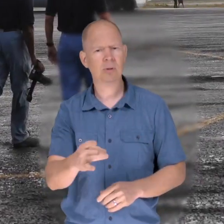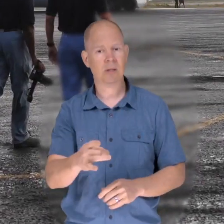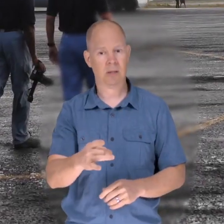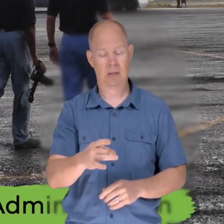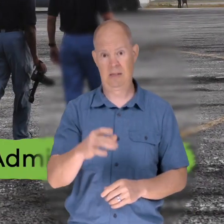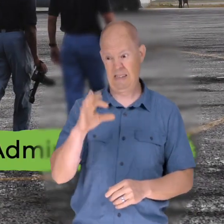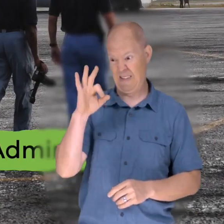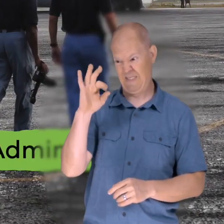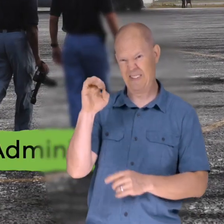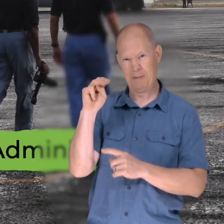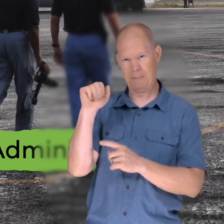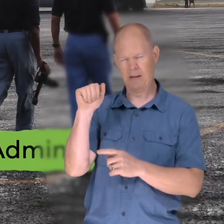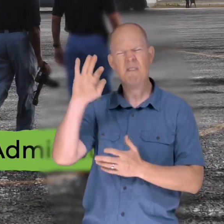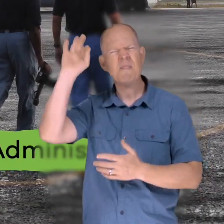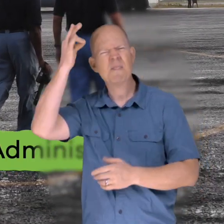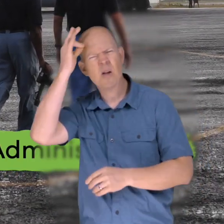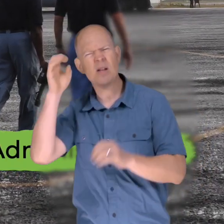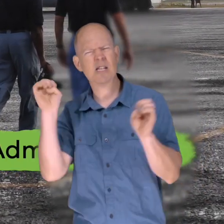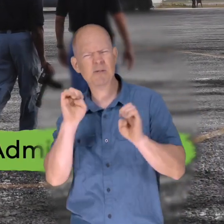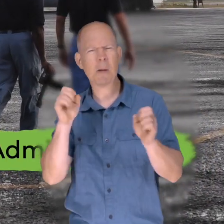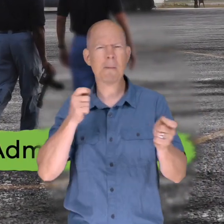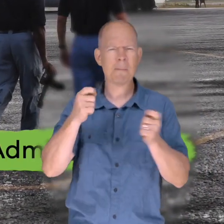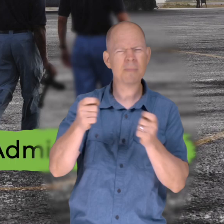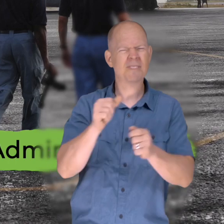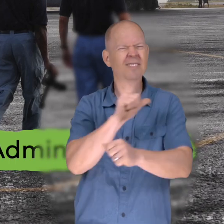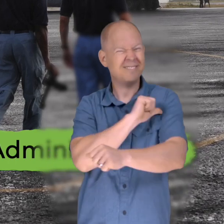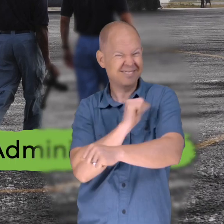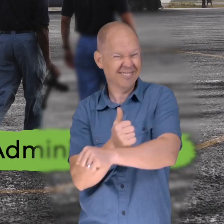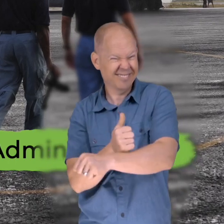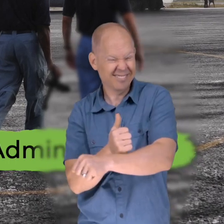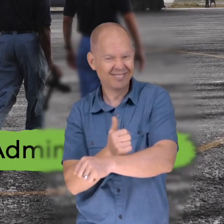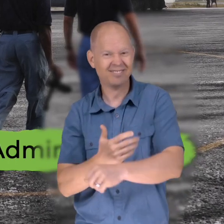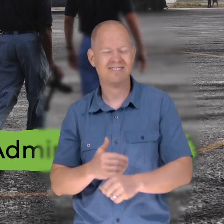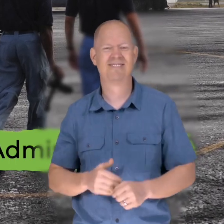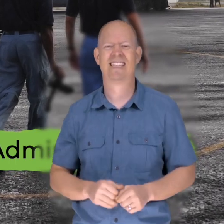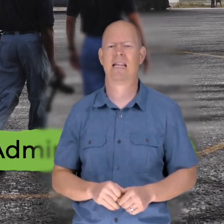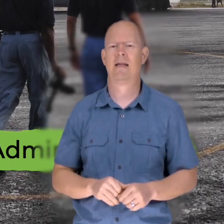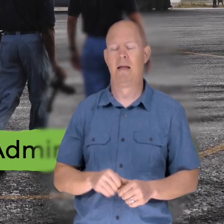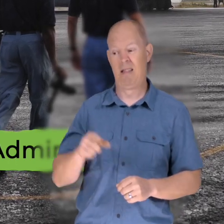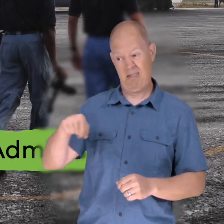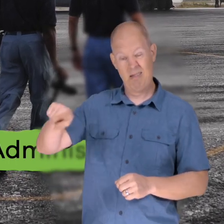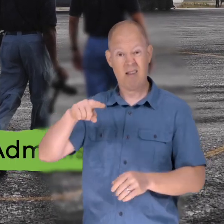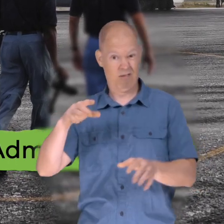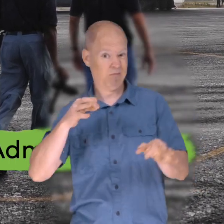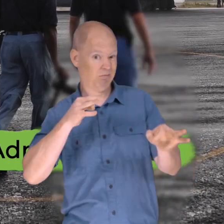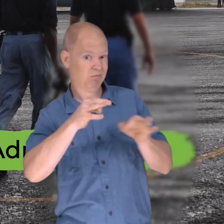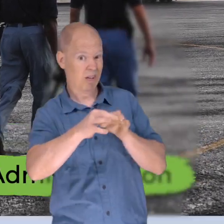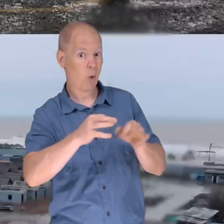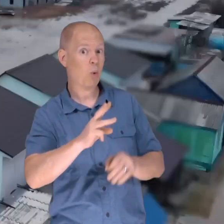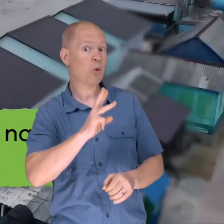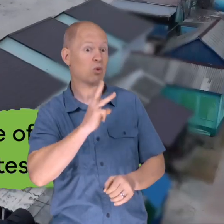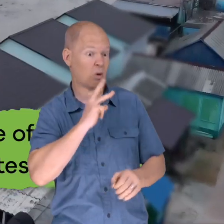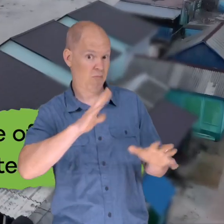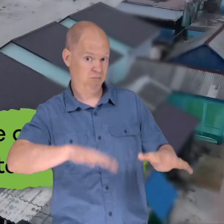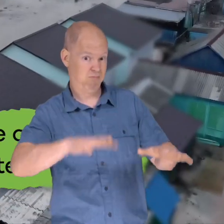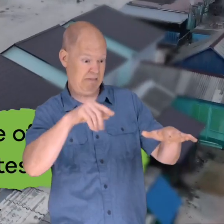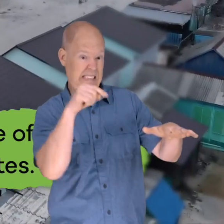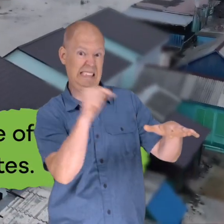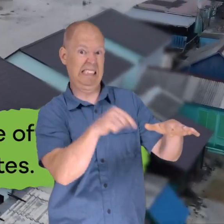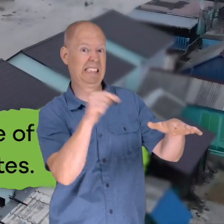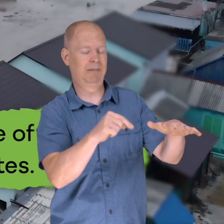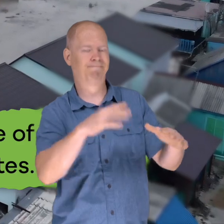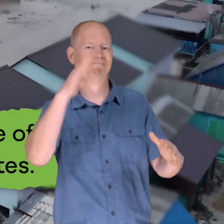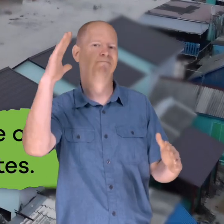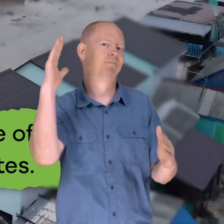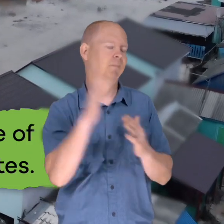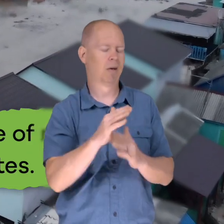fact. According to the Federal Emergency Management Administration, or FEMA for short, floods are the